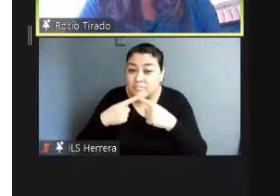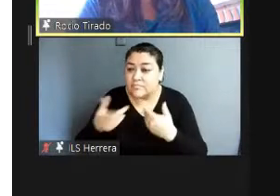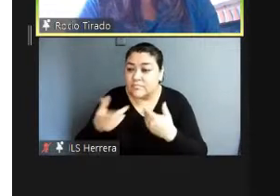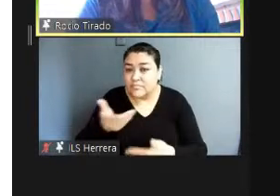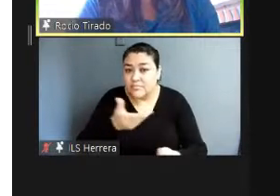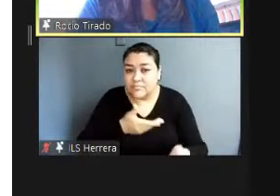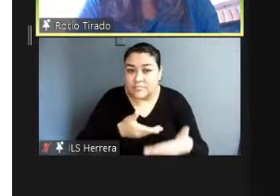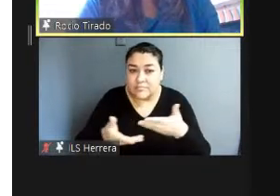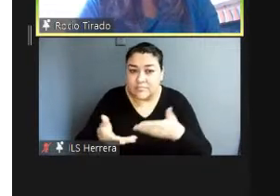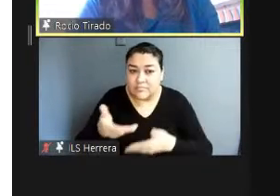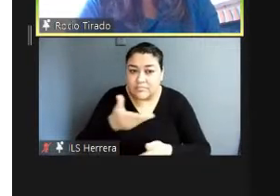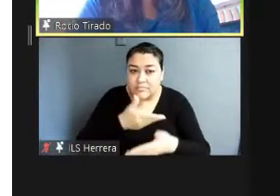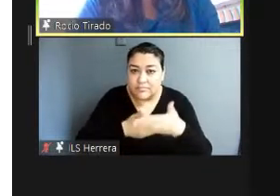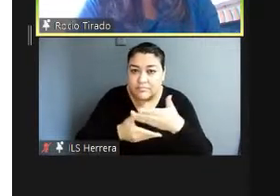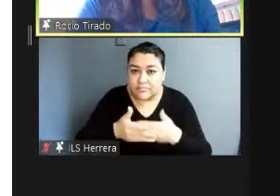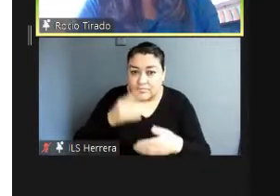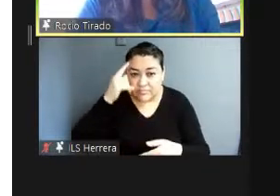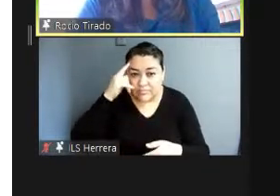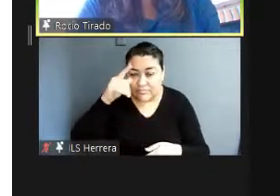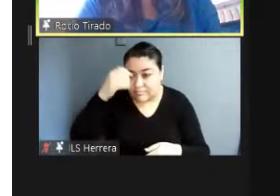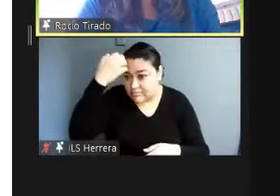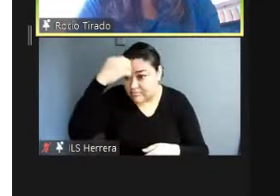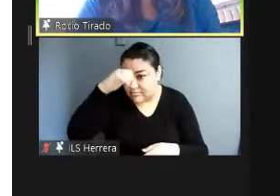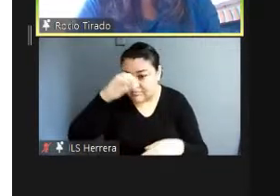through experience exchange,